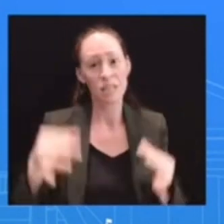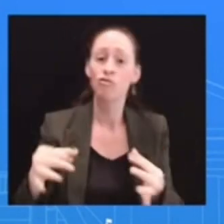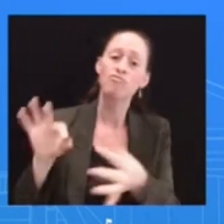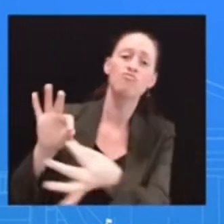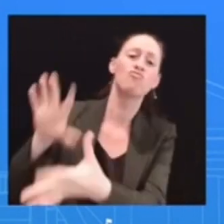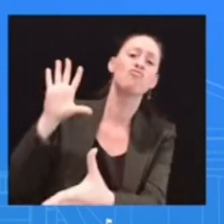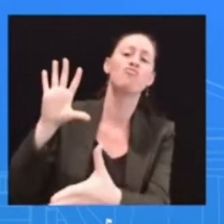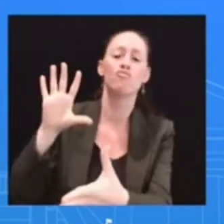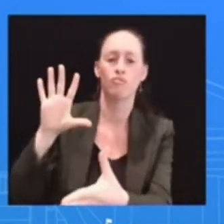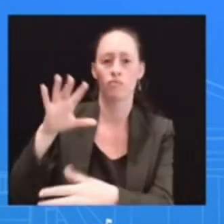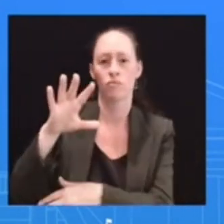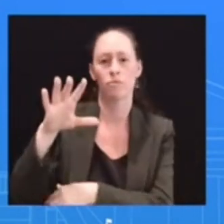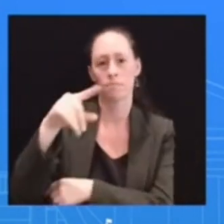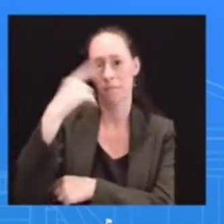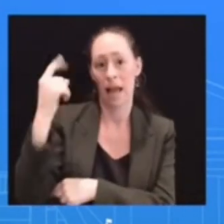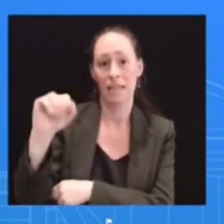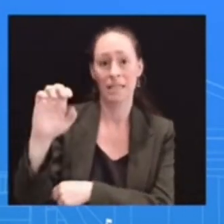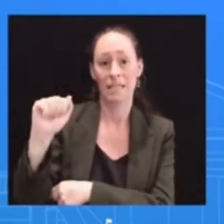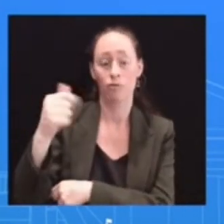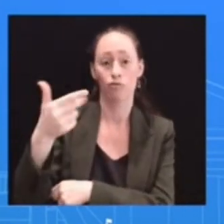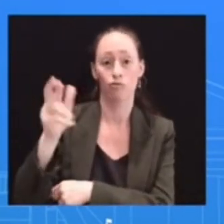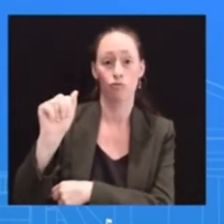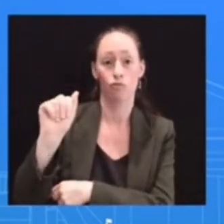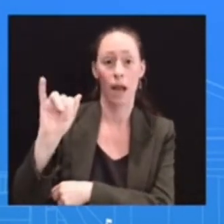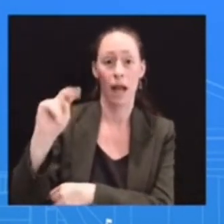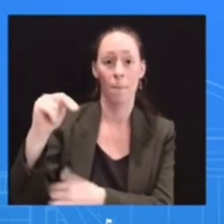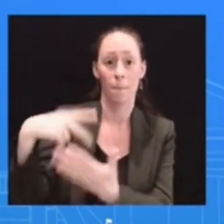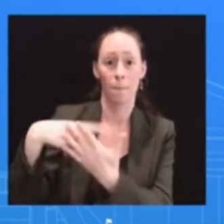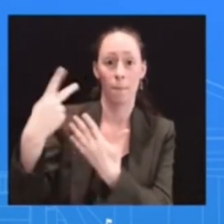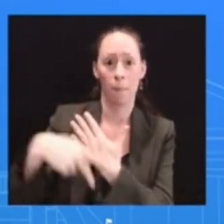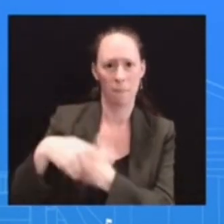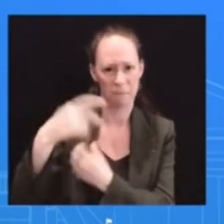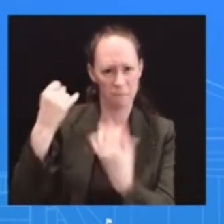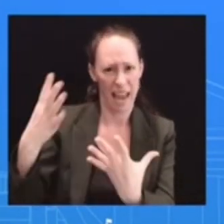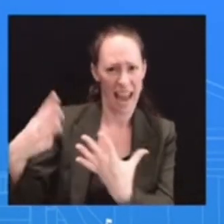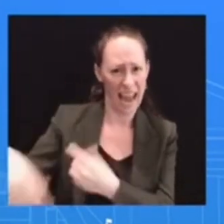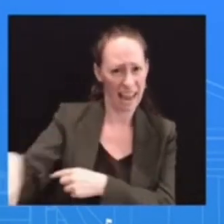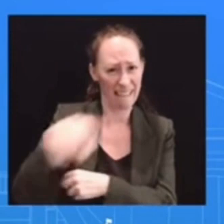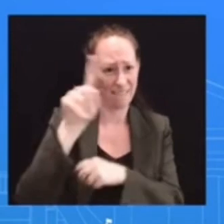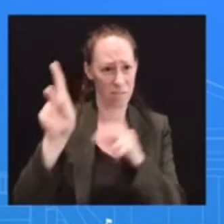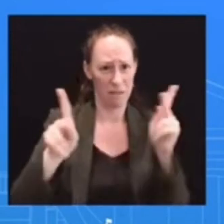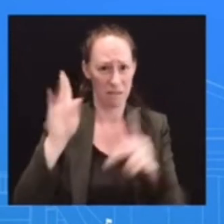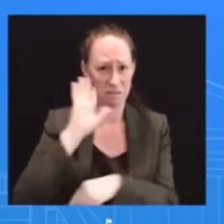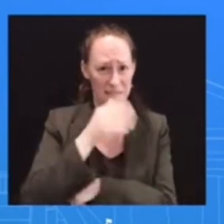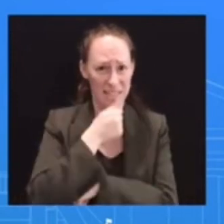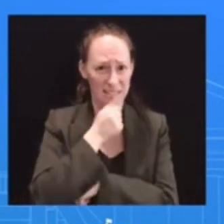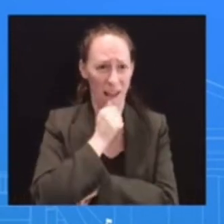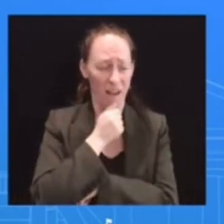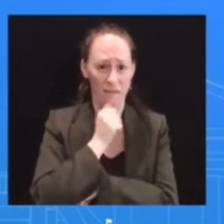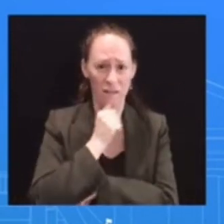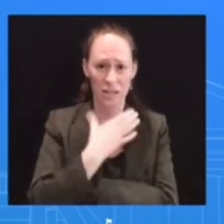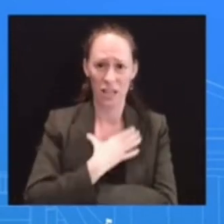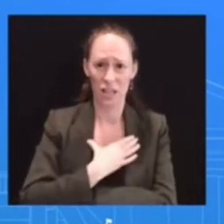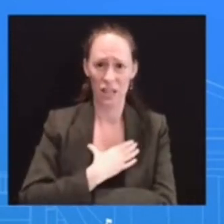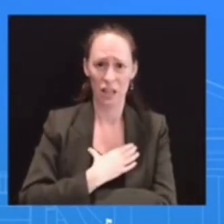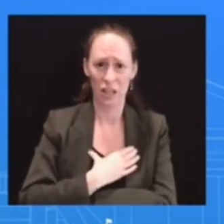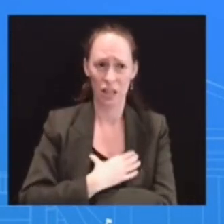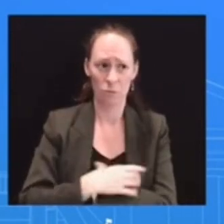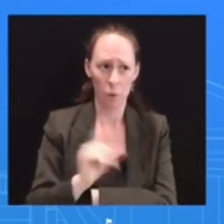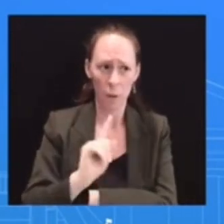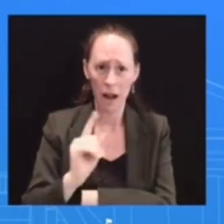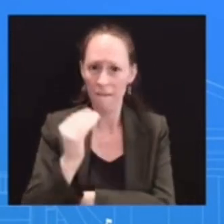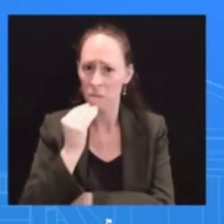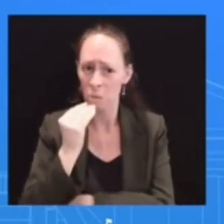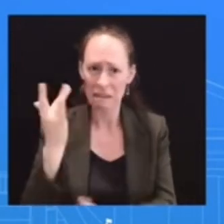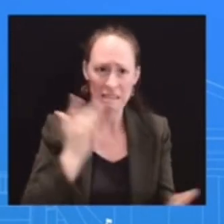of vulnerable people around the world. The Black Sea Grain Initiative has been critical to bringing down food prices, which have spiked as a result